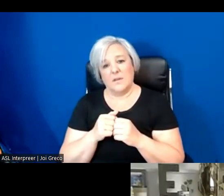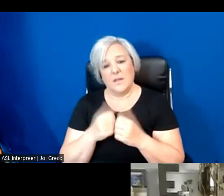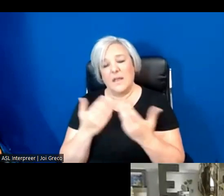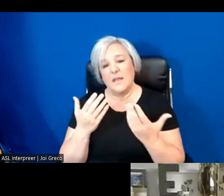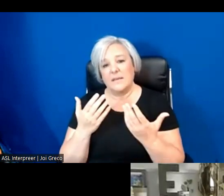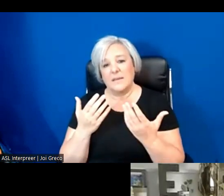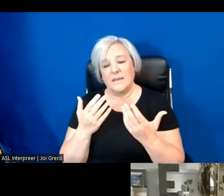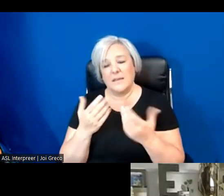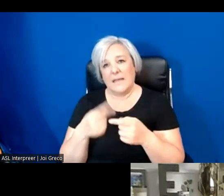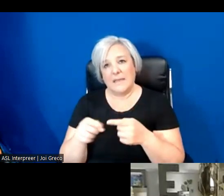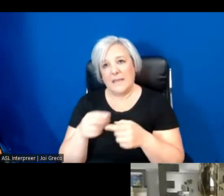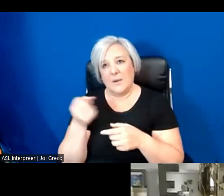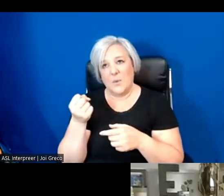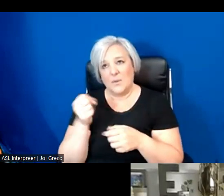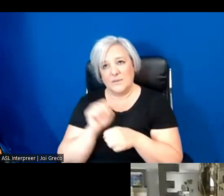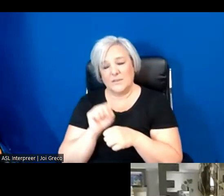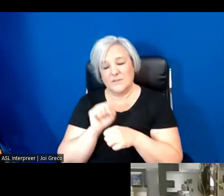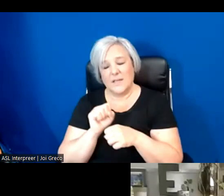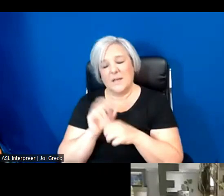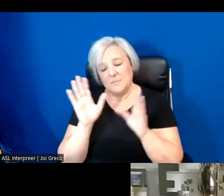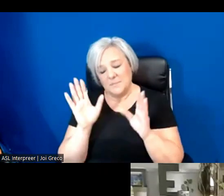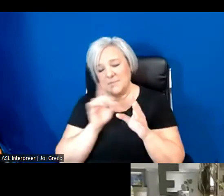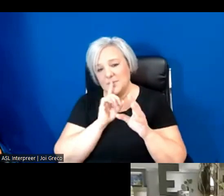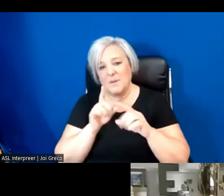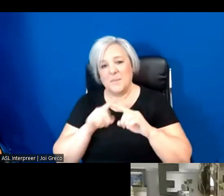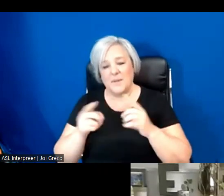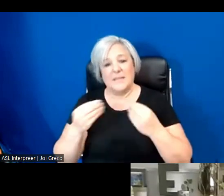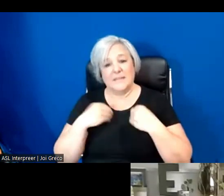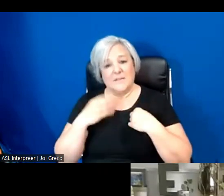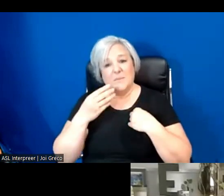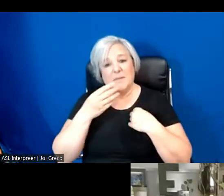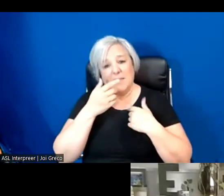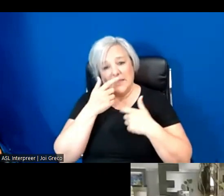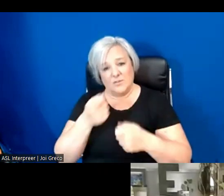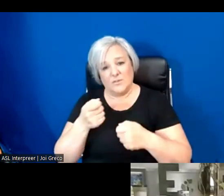can't hold a job, it's given me some interesting